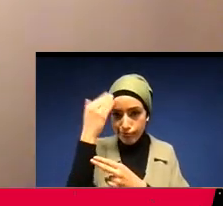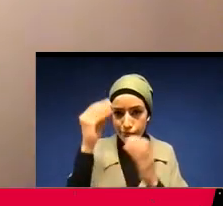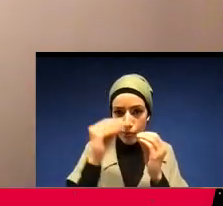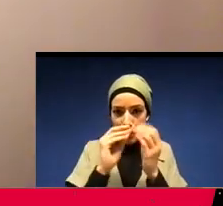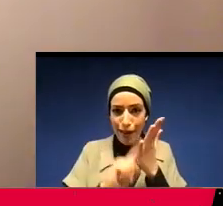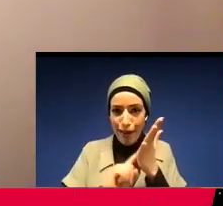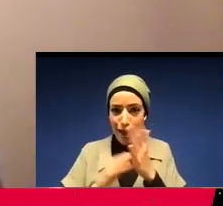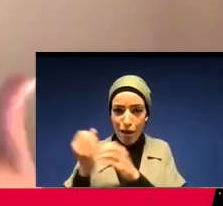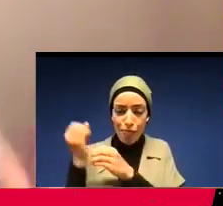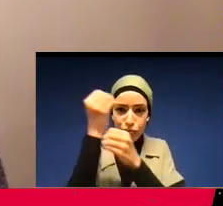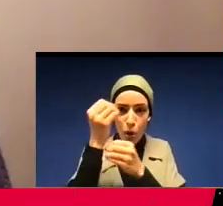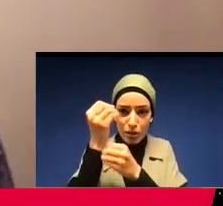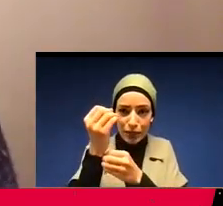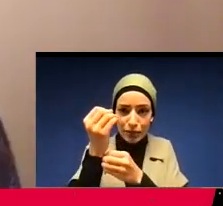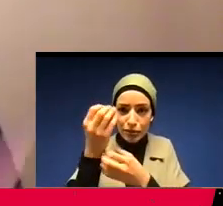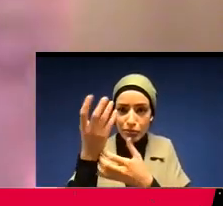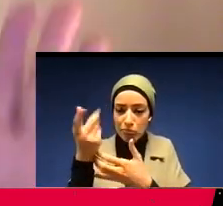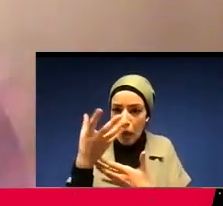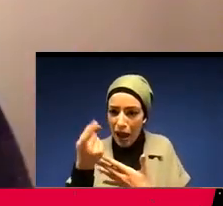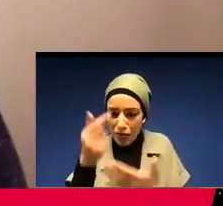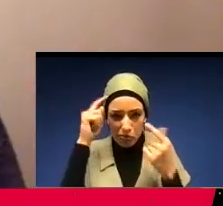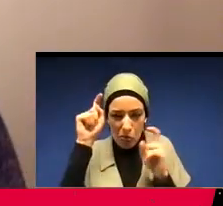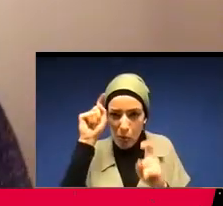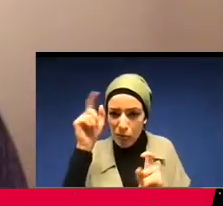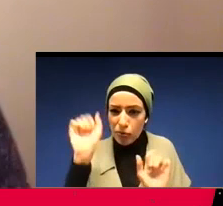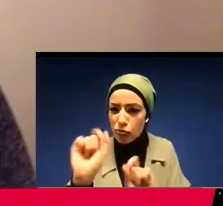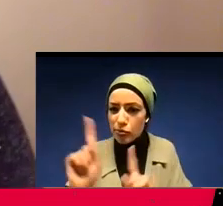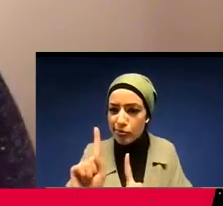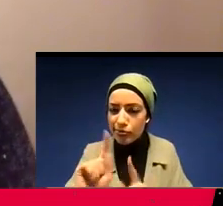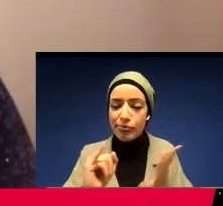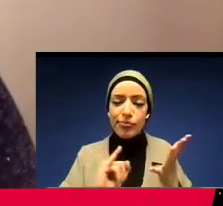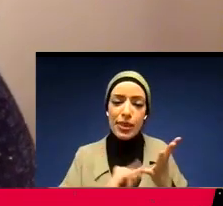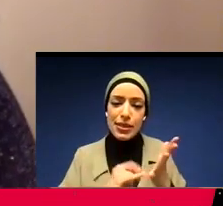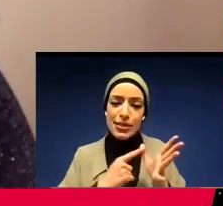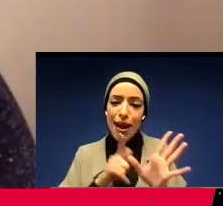this summer, you know, it was, yeah. So I'm going to leave that question. Syed?